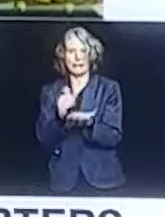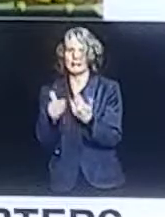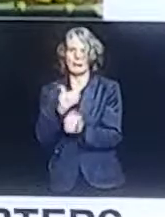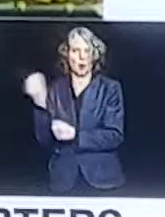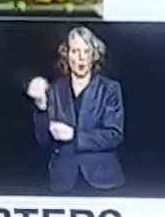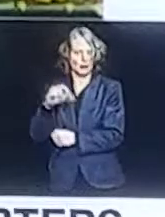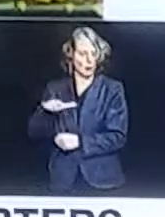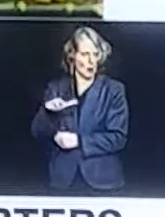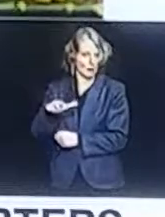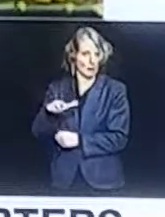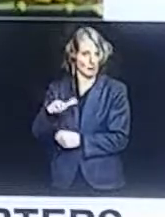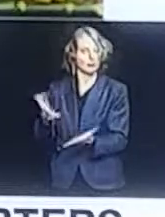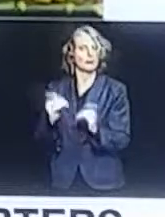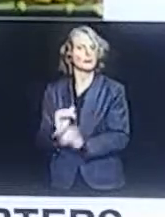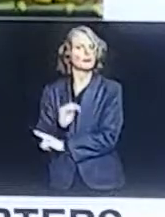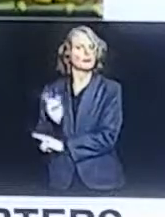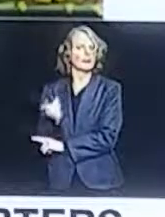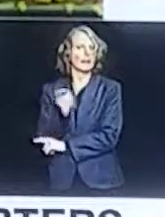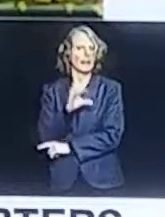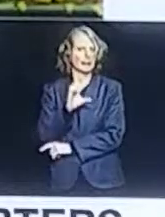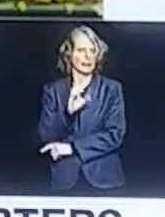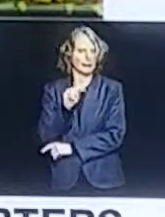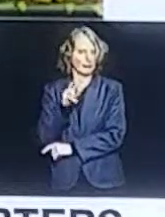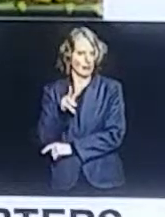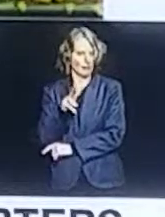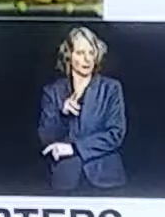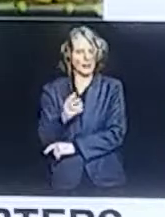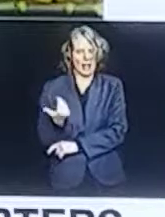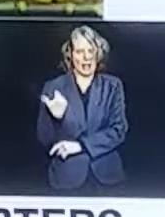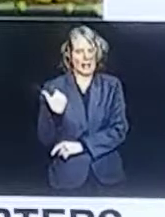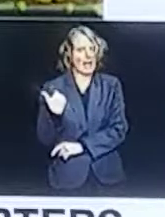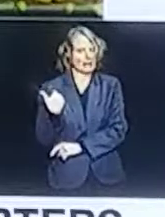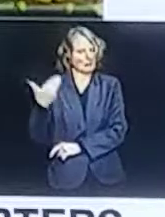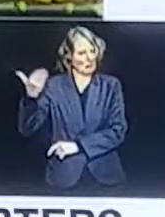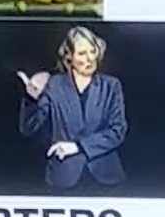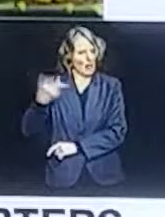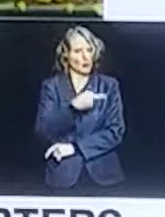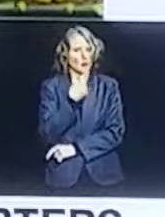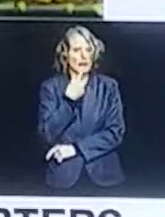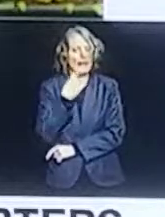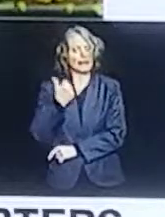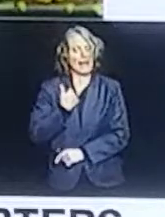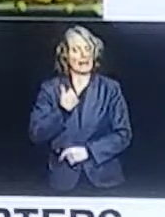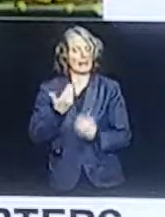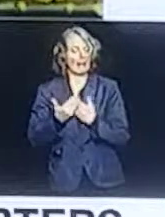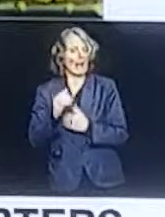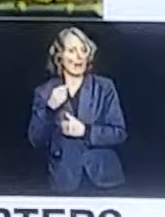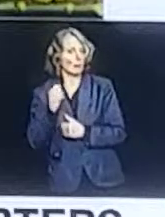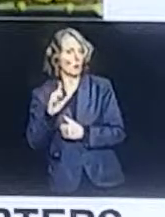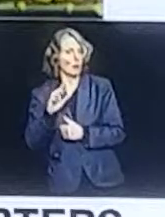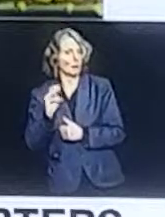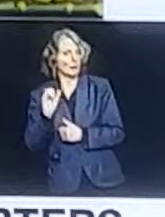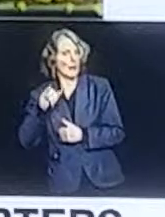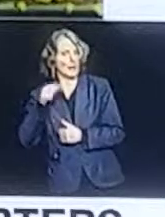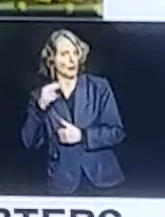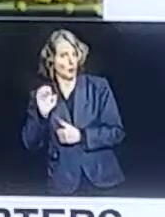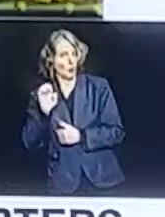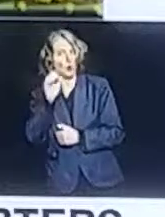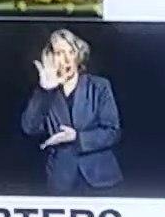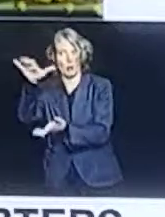Morning, Prime Minister Glenn McGregor, CTV News. Last time we were here, you said Canada in Q2 would receive enough doses to vaccinate